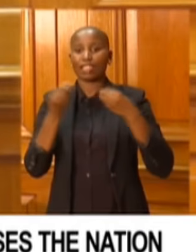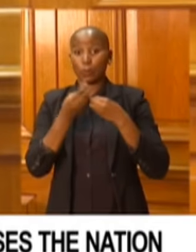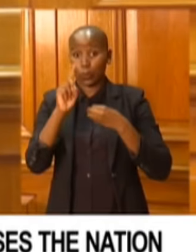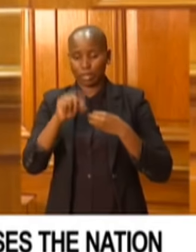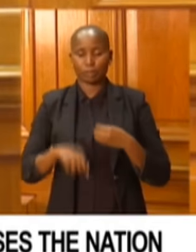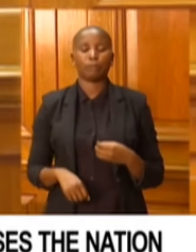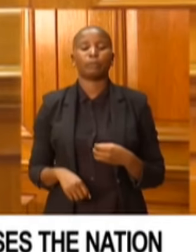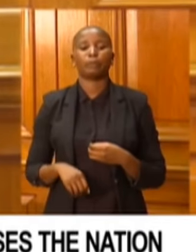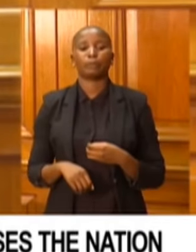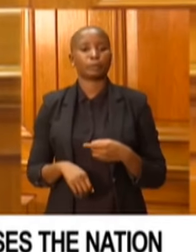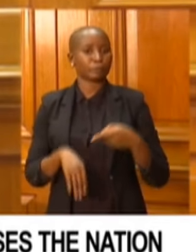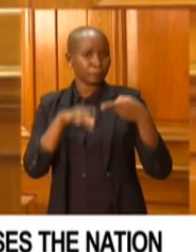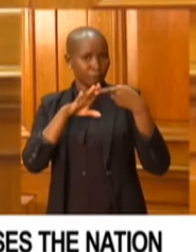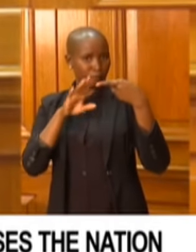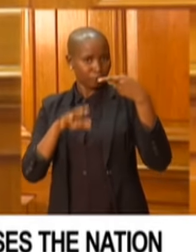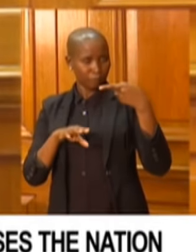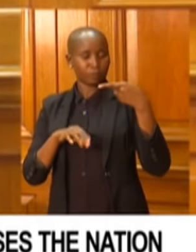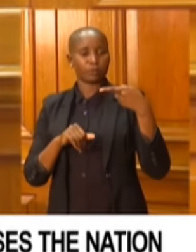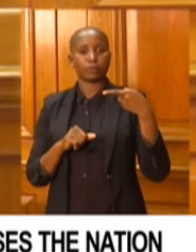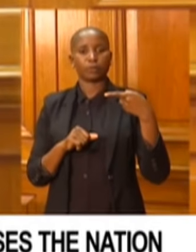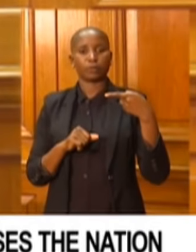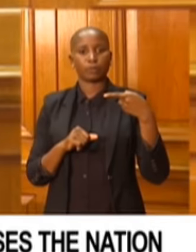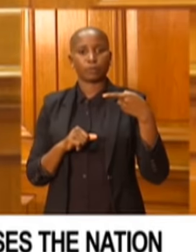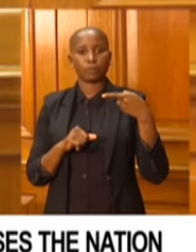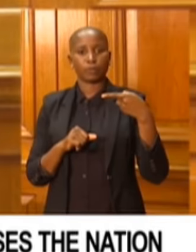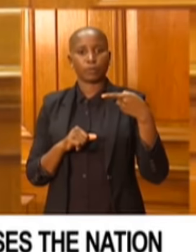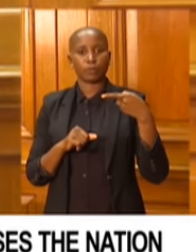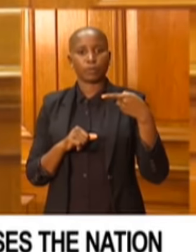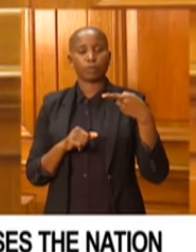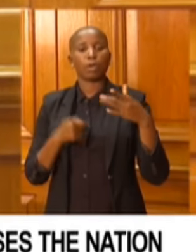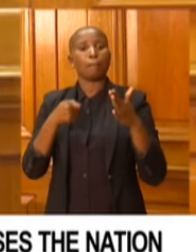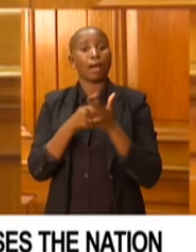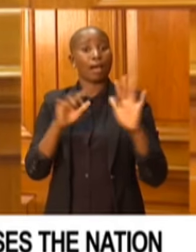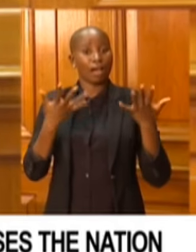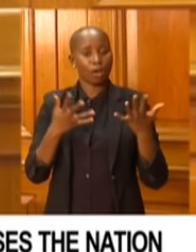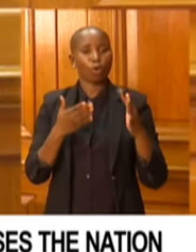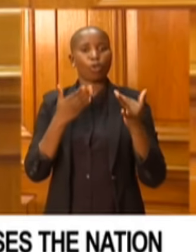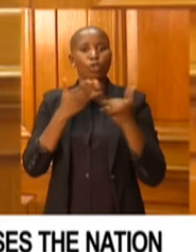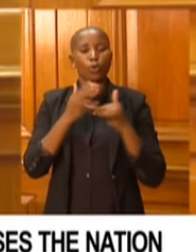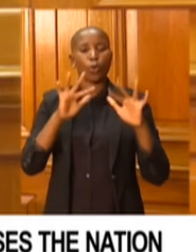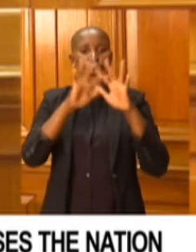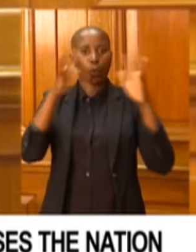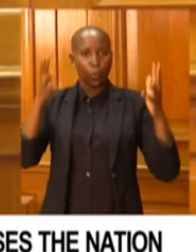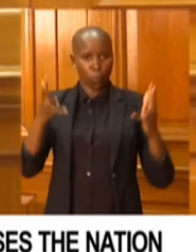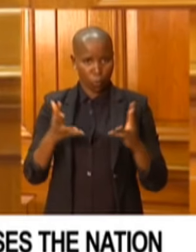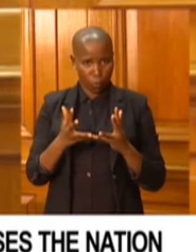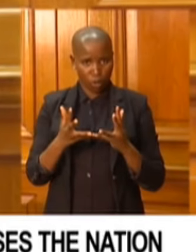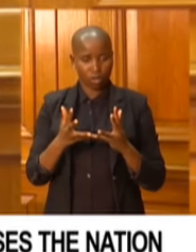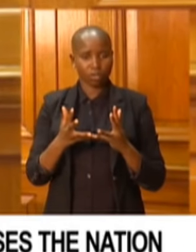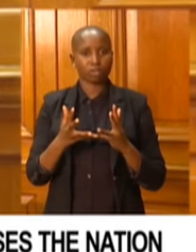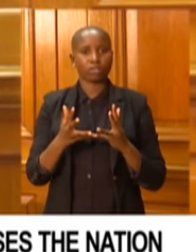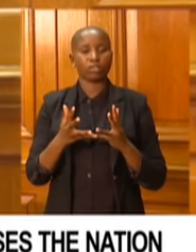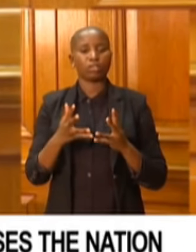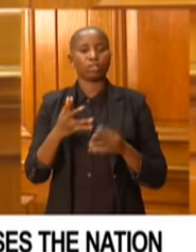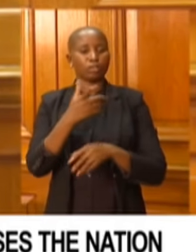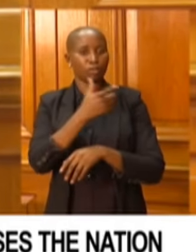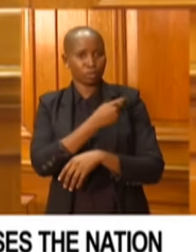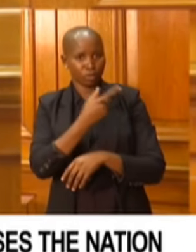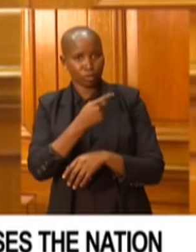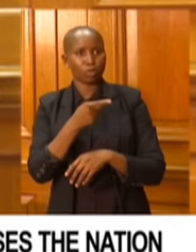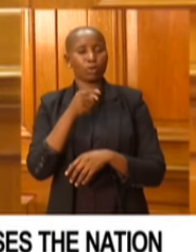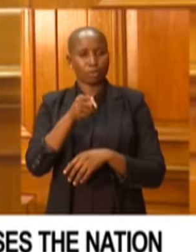The first one is through the World Health Organization's COVAX facility, which we've